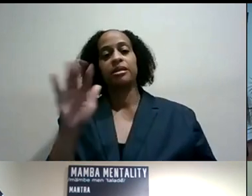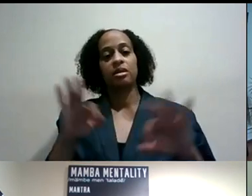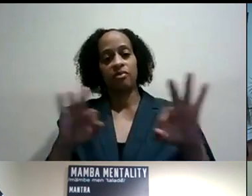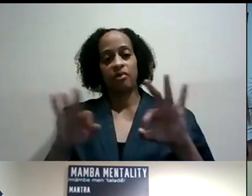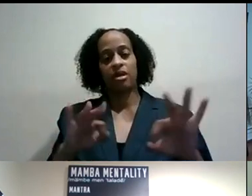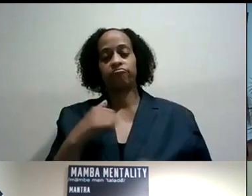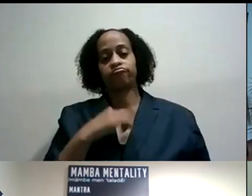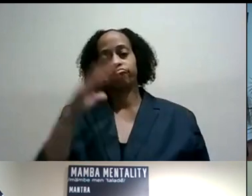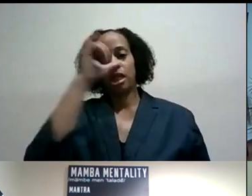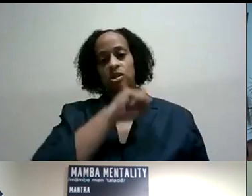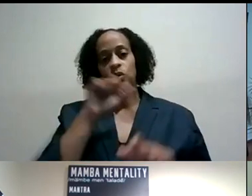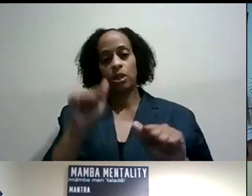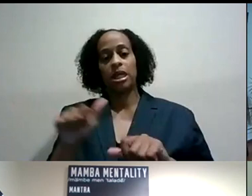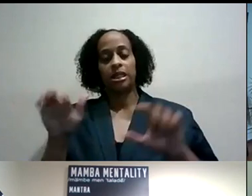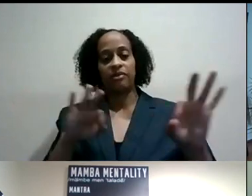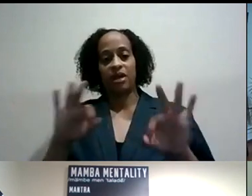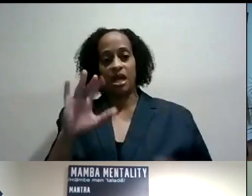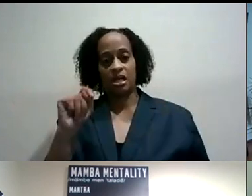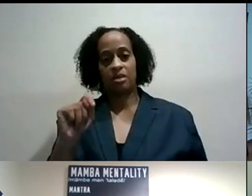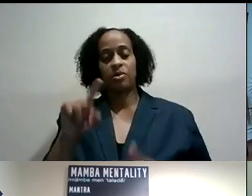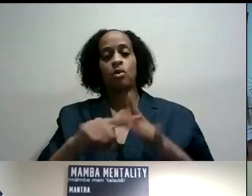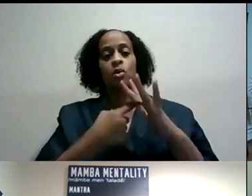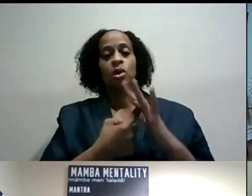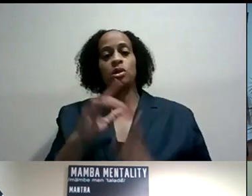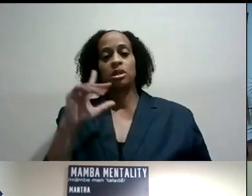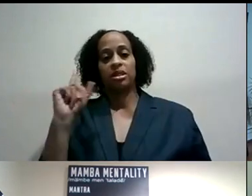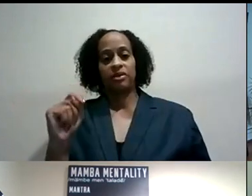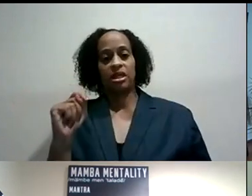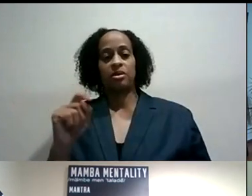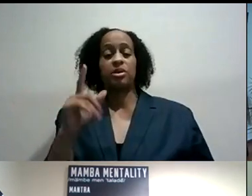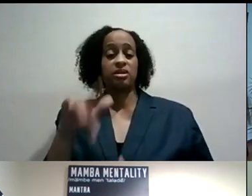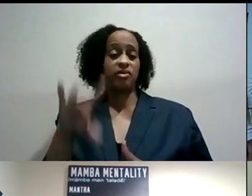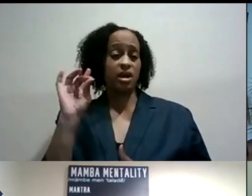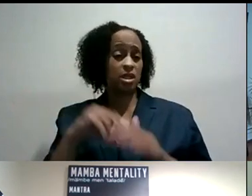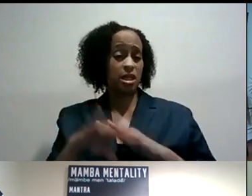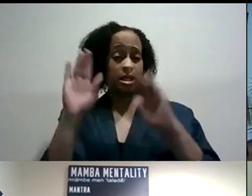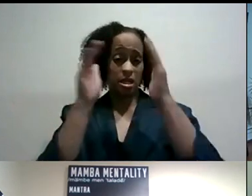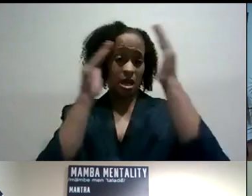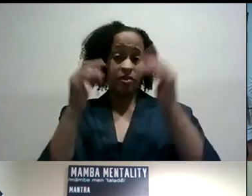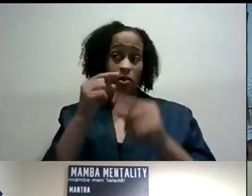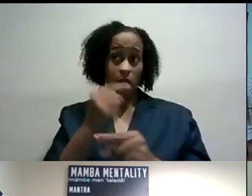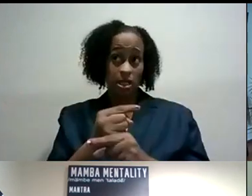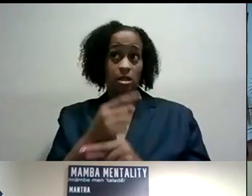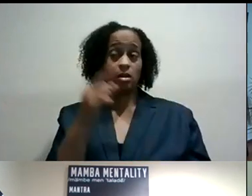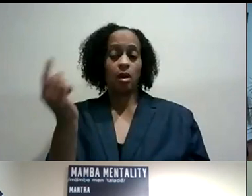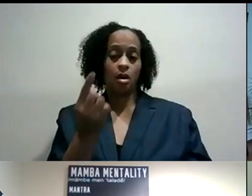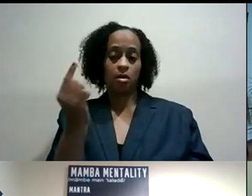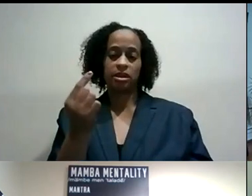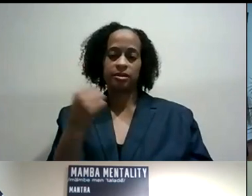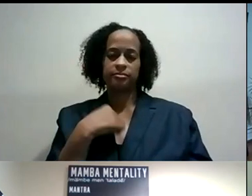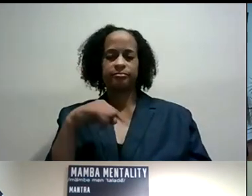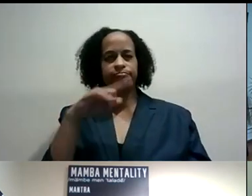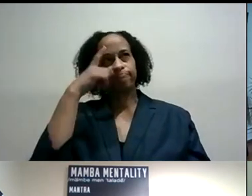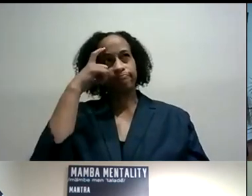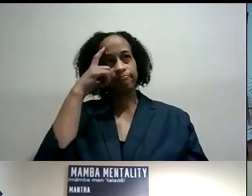I guess you can define it, but the origin of it is just, it was found in heaven, right? I always scratch my head as